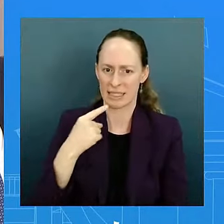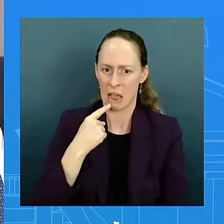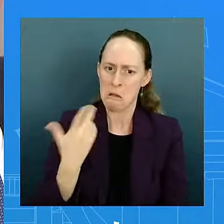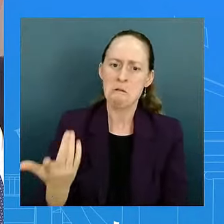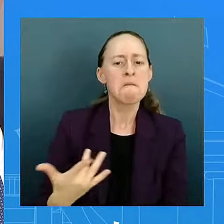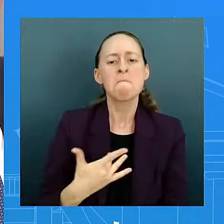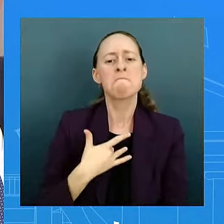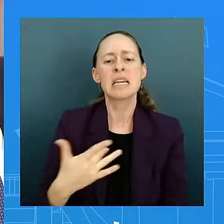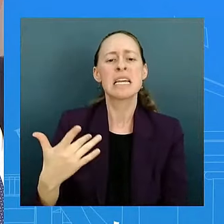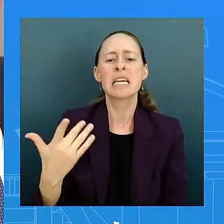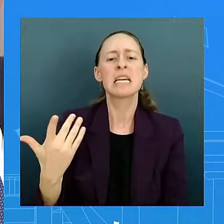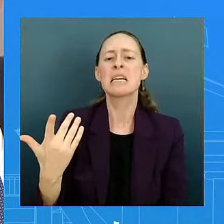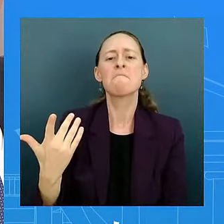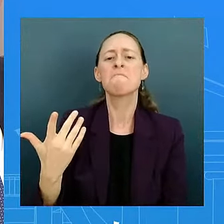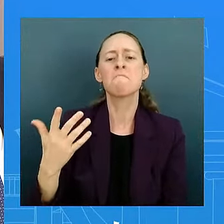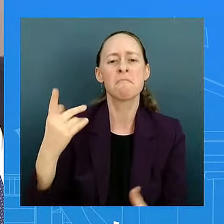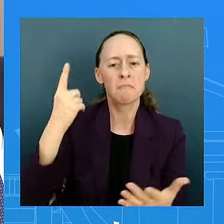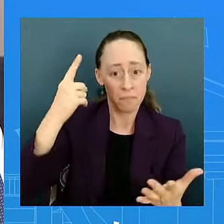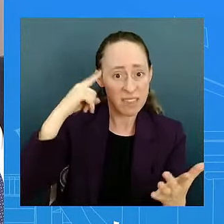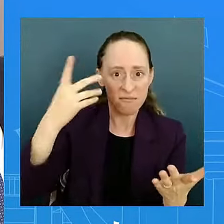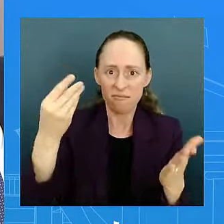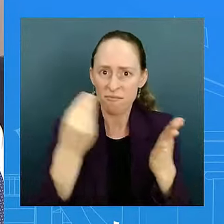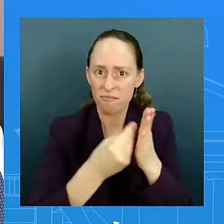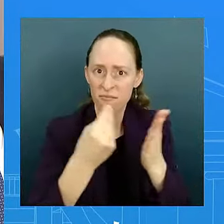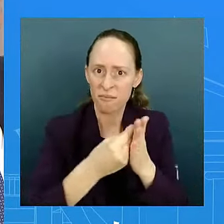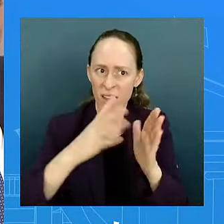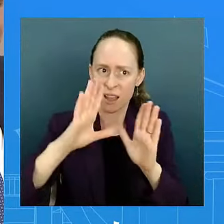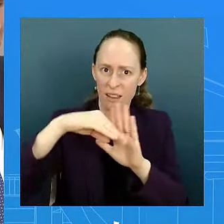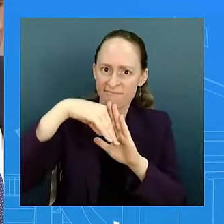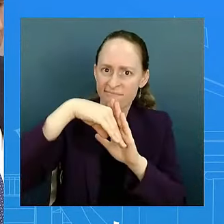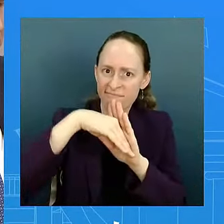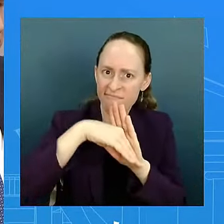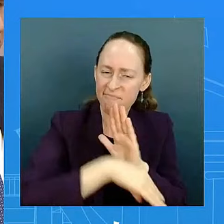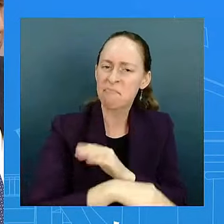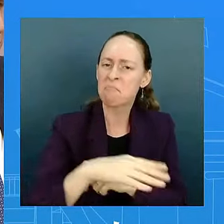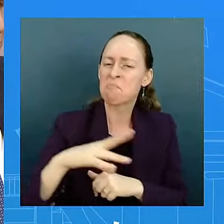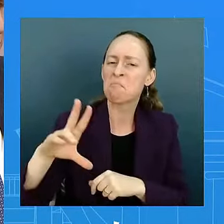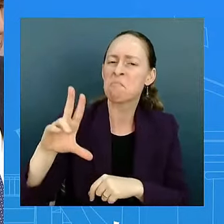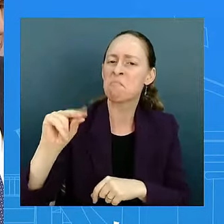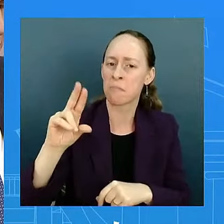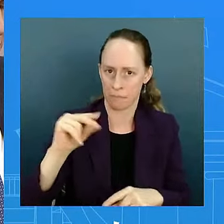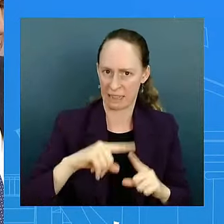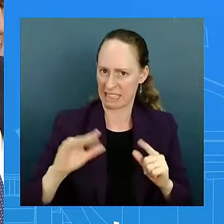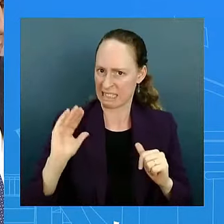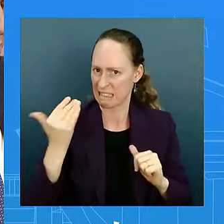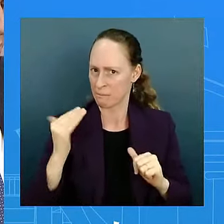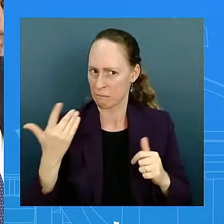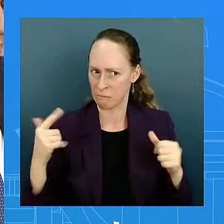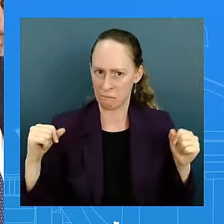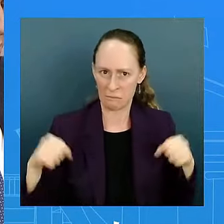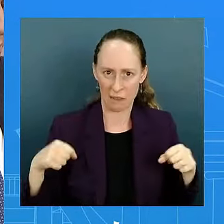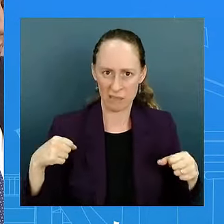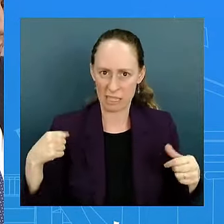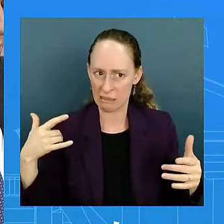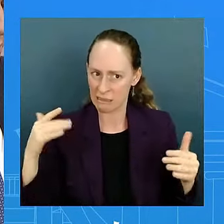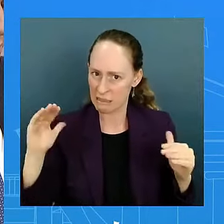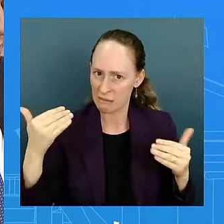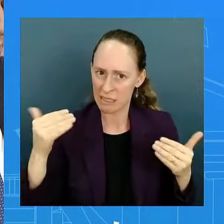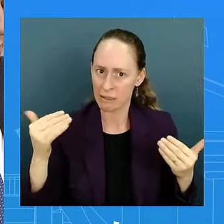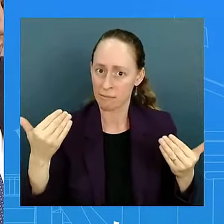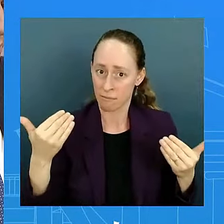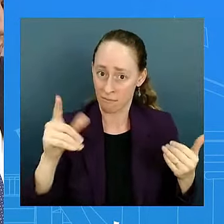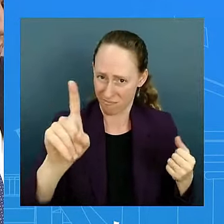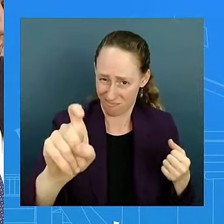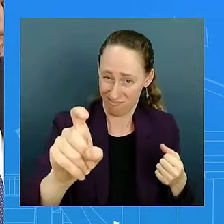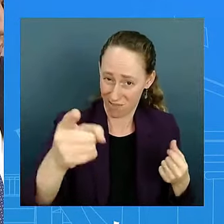that situation. Does the president, his team, agree with that, and what are they doing to prevent that?